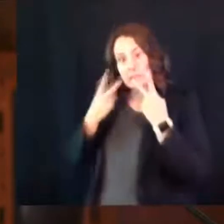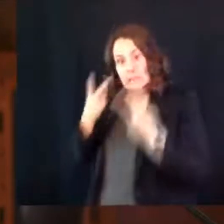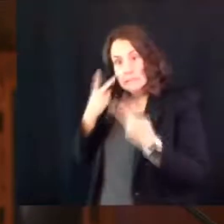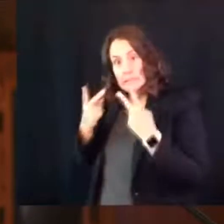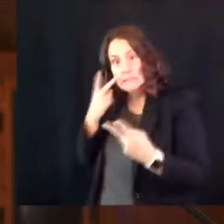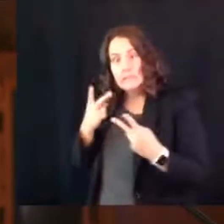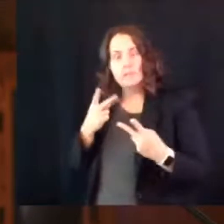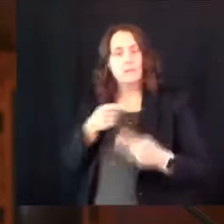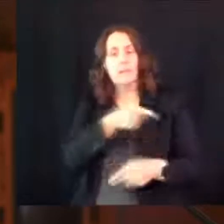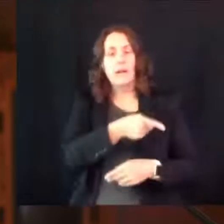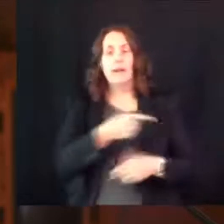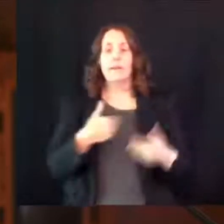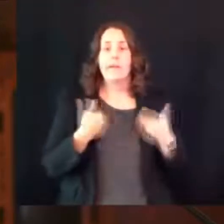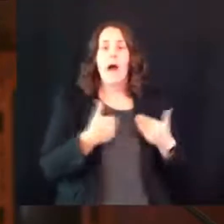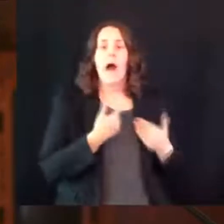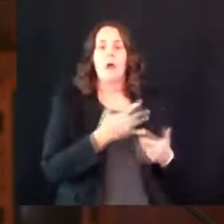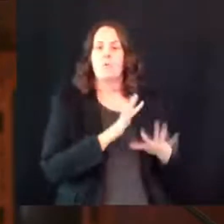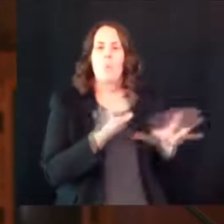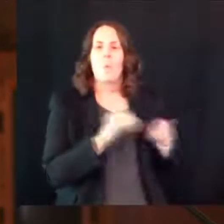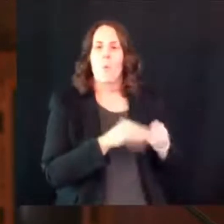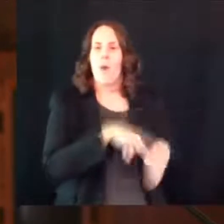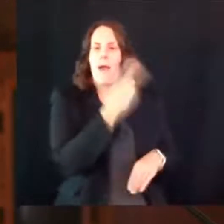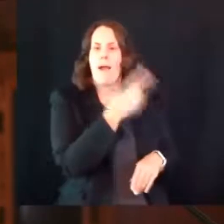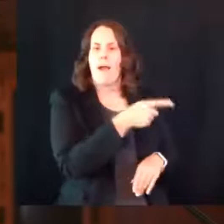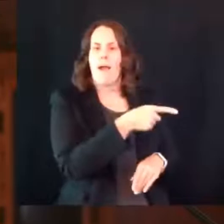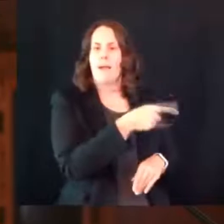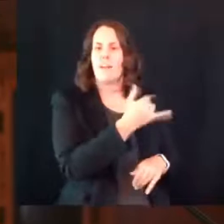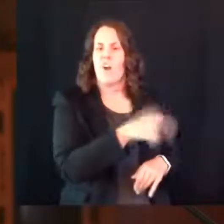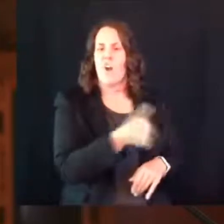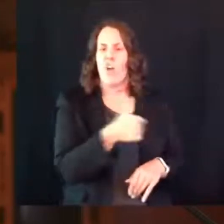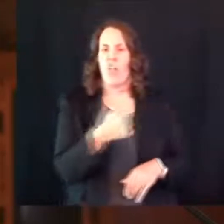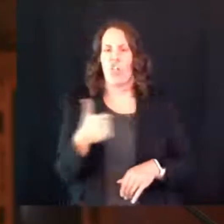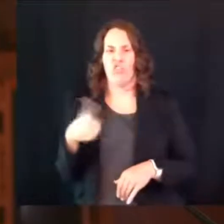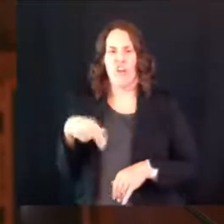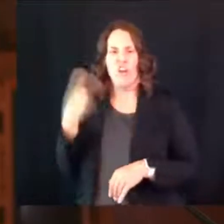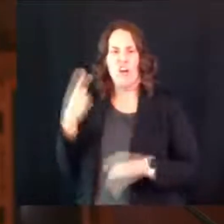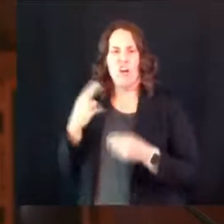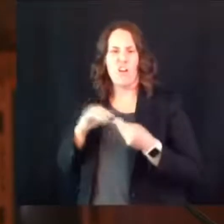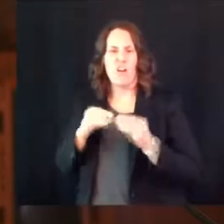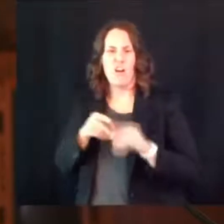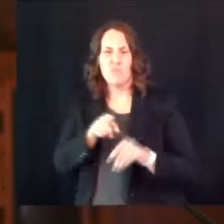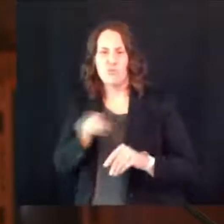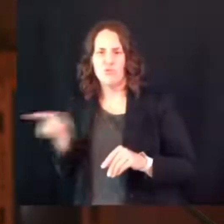communities all across this state. And so it is, in comparison to